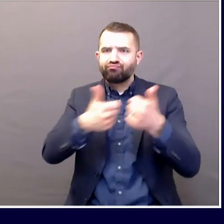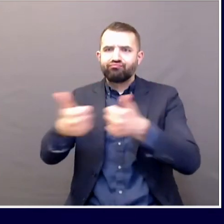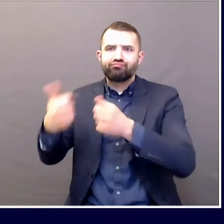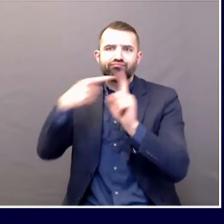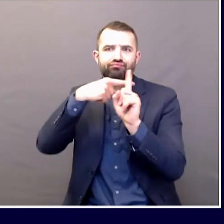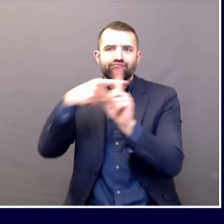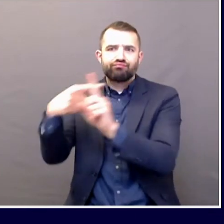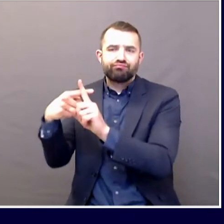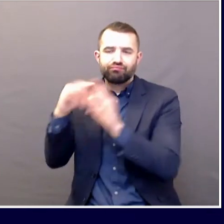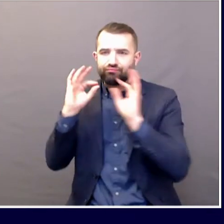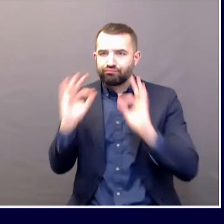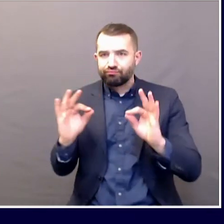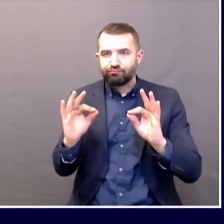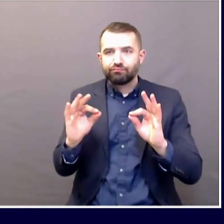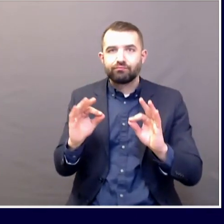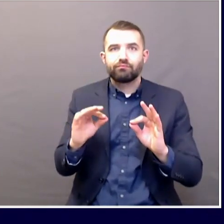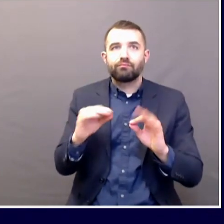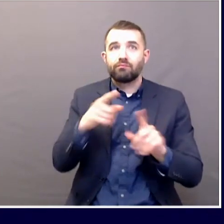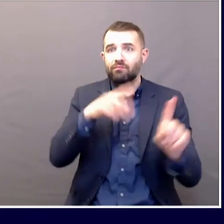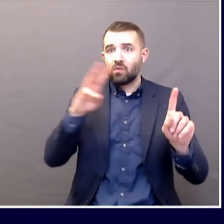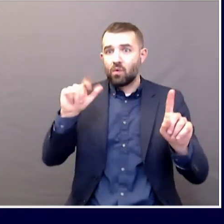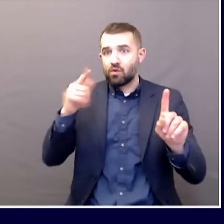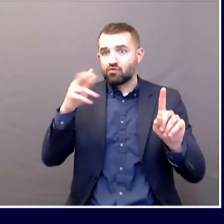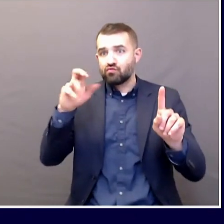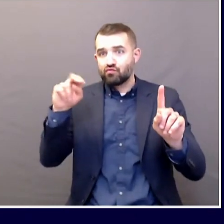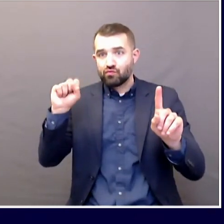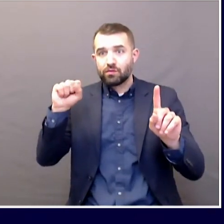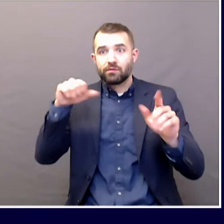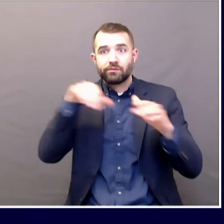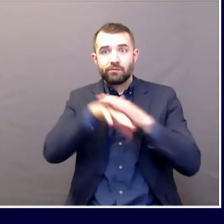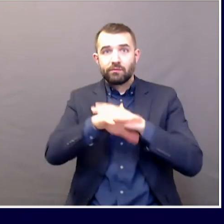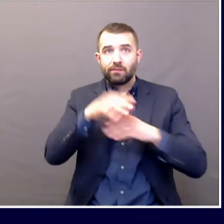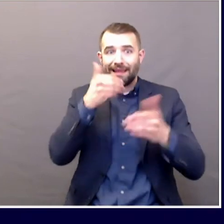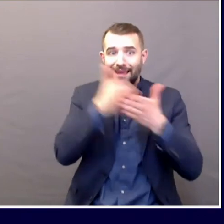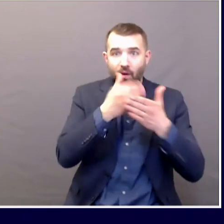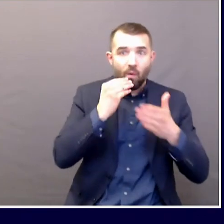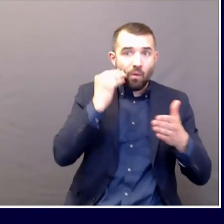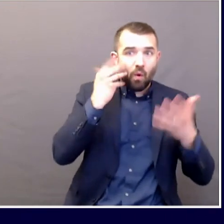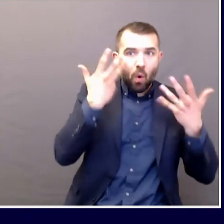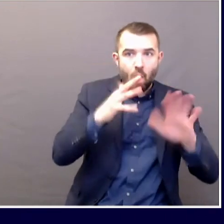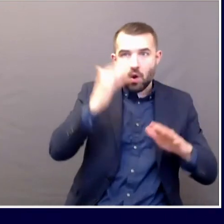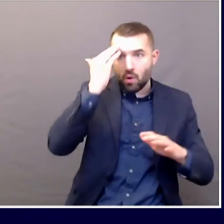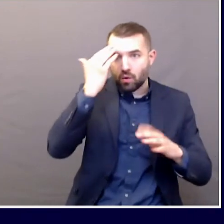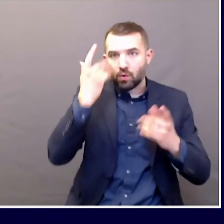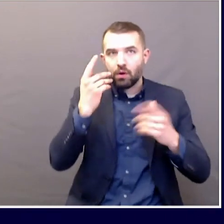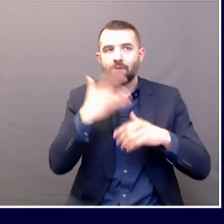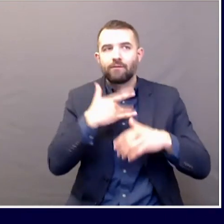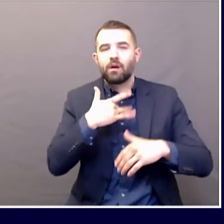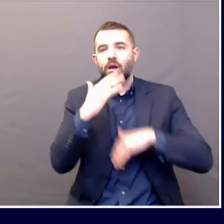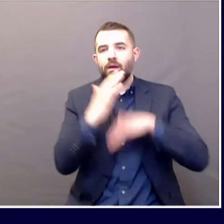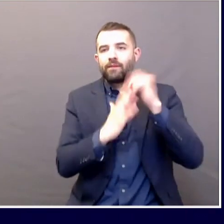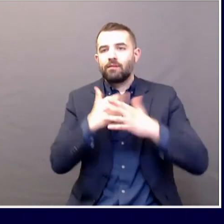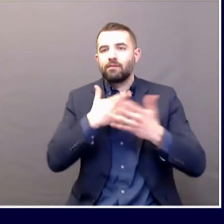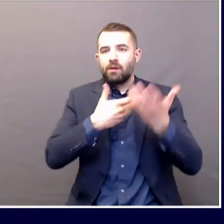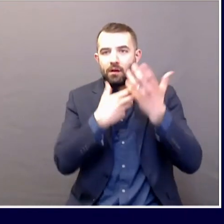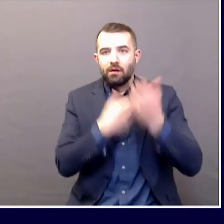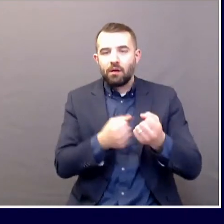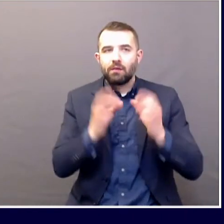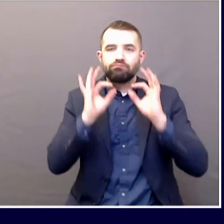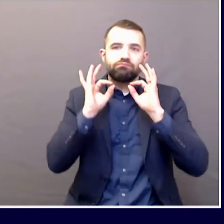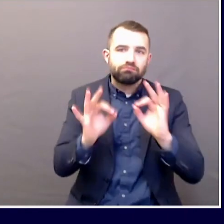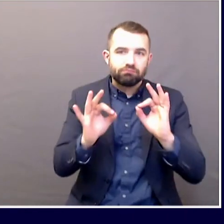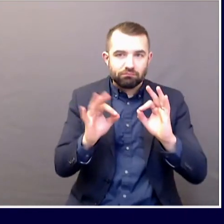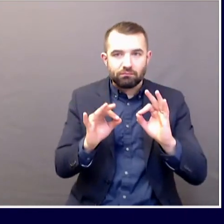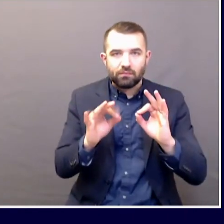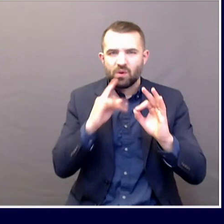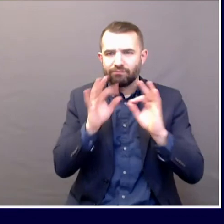may be able to get their vaccine from is in their neighborhood. It's a place they know, it's a place they trust. So we very much value the partnership with our colleagues